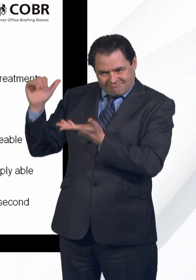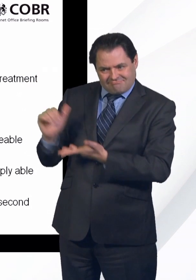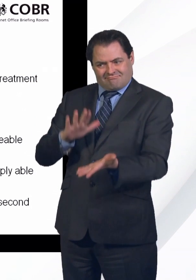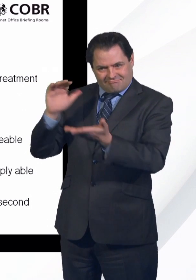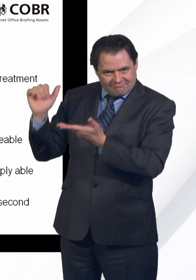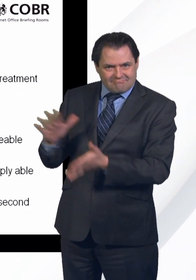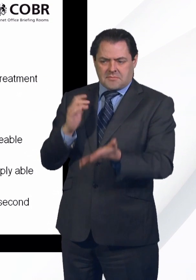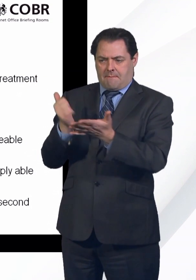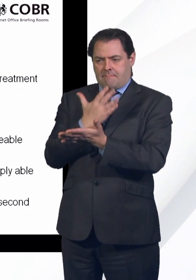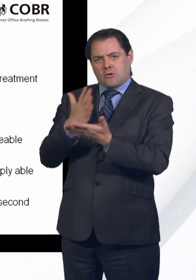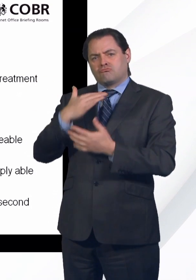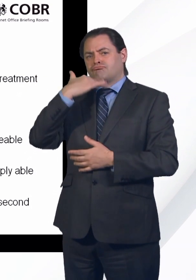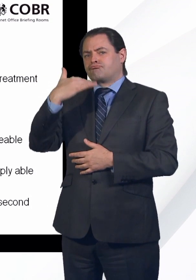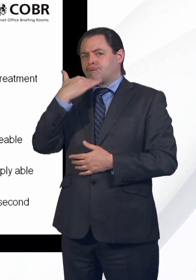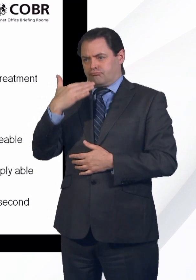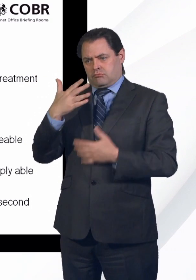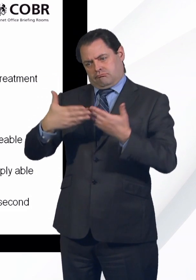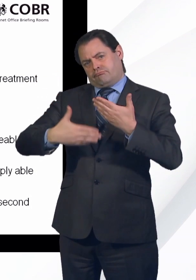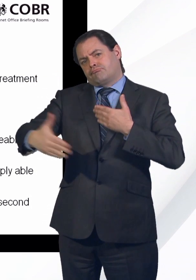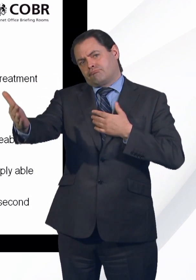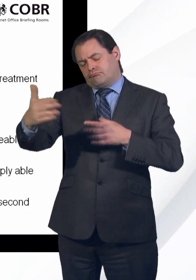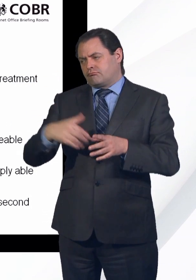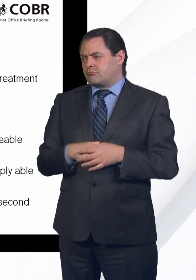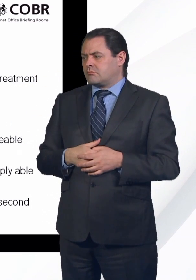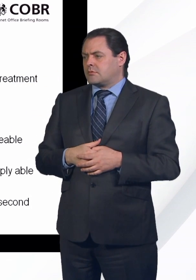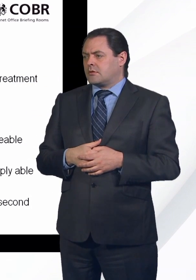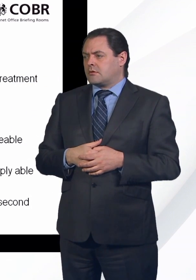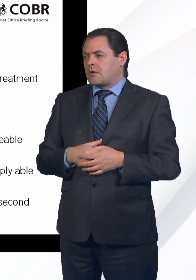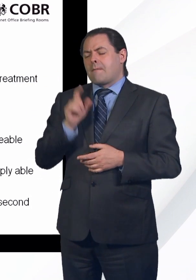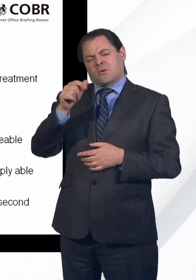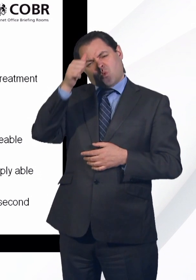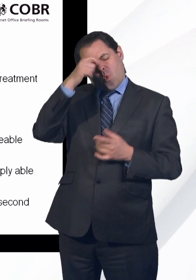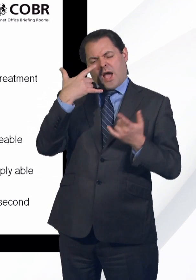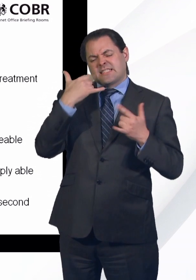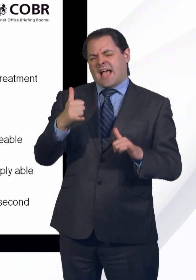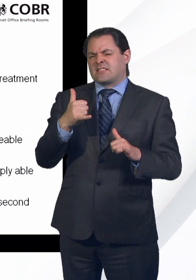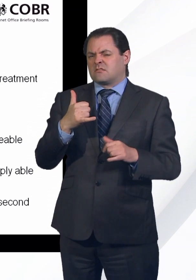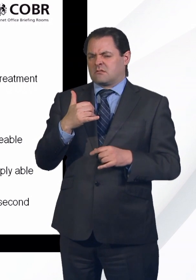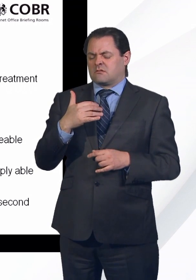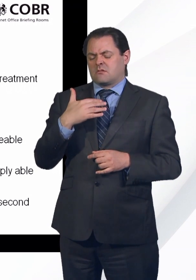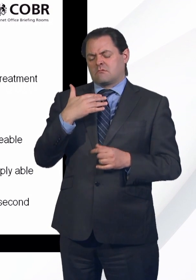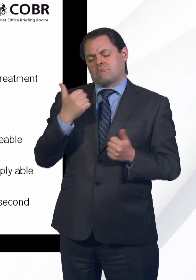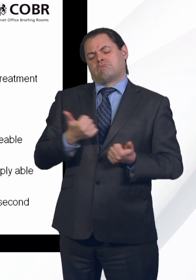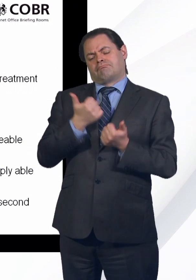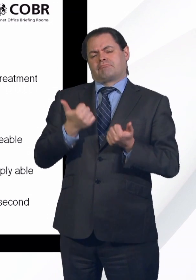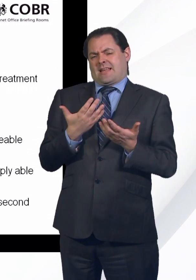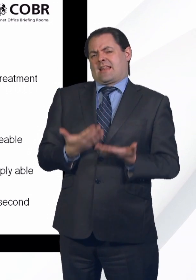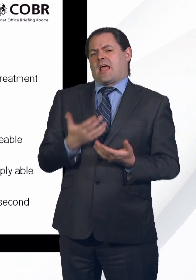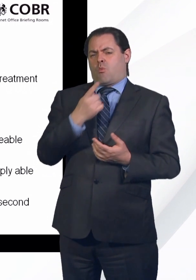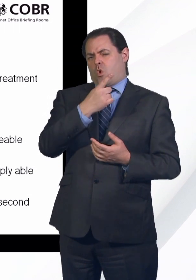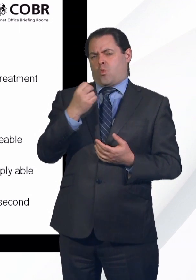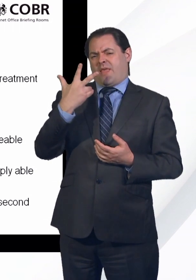get it right in the long run. But of course, on testing, as you've heard from the Secretary of State, we're in a very good